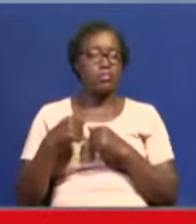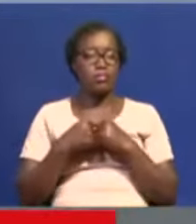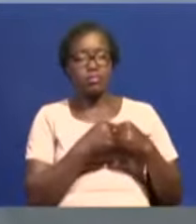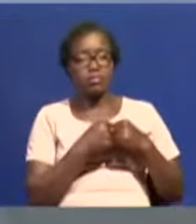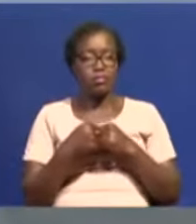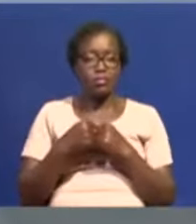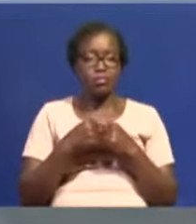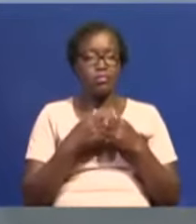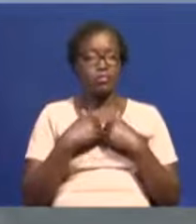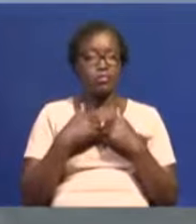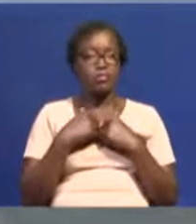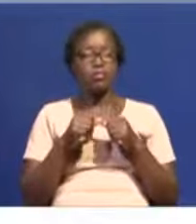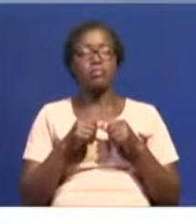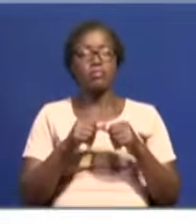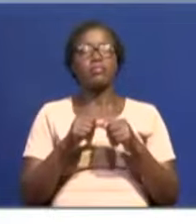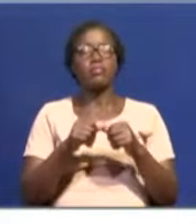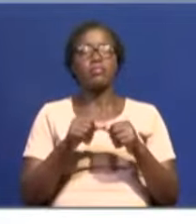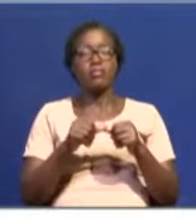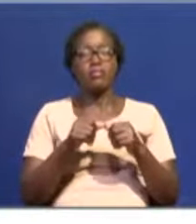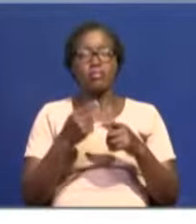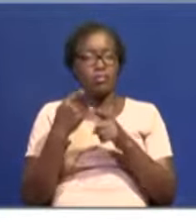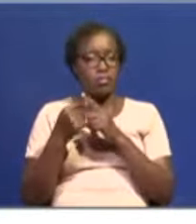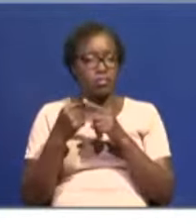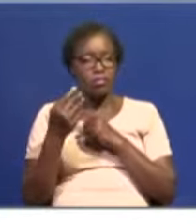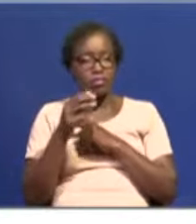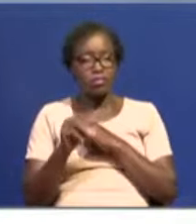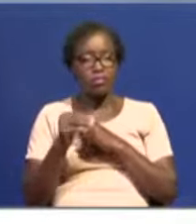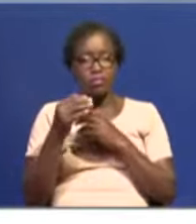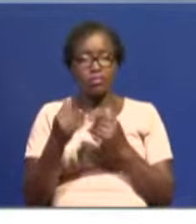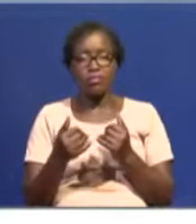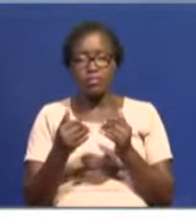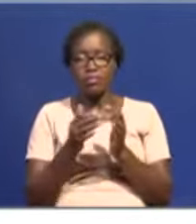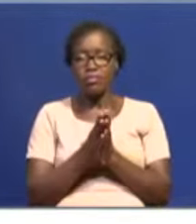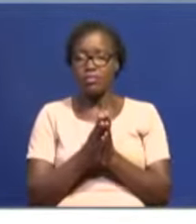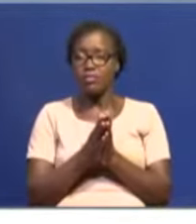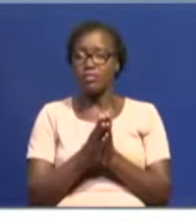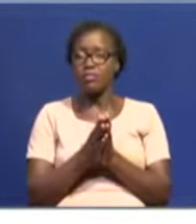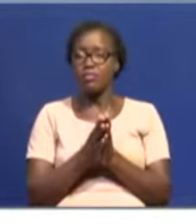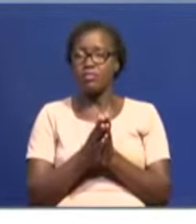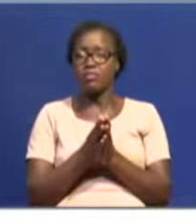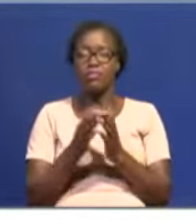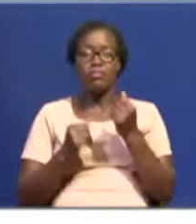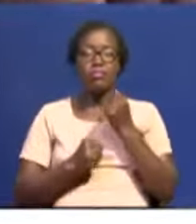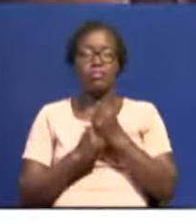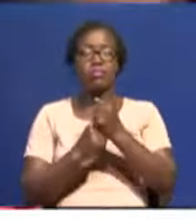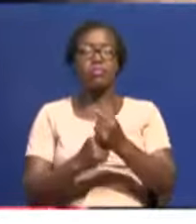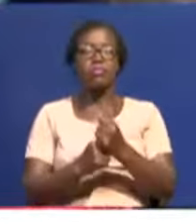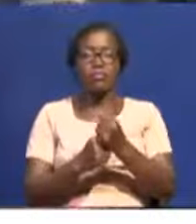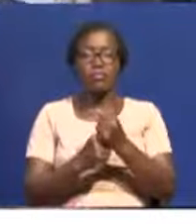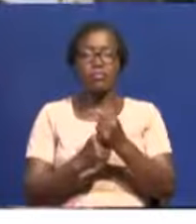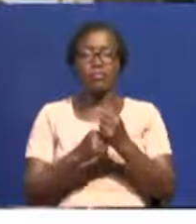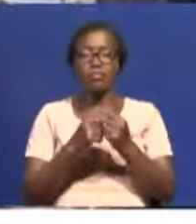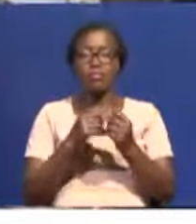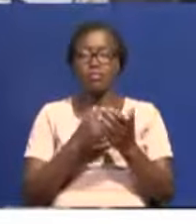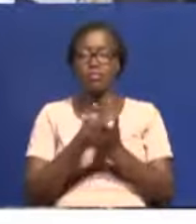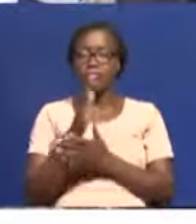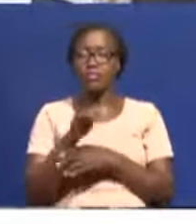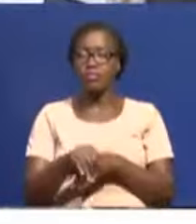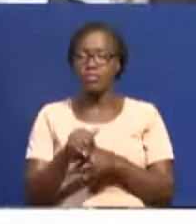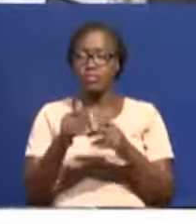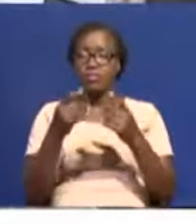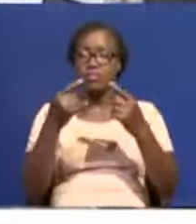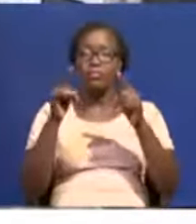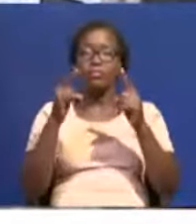challenges that continue to confront them. Now, the foundation committed to continuously support children to ensure they succeed